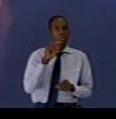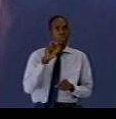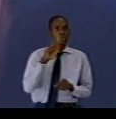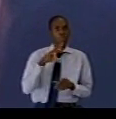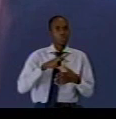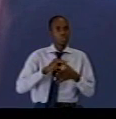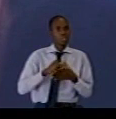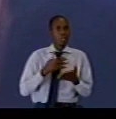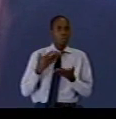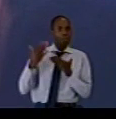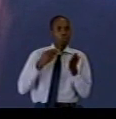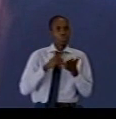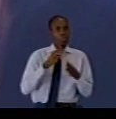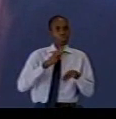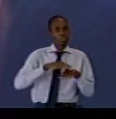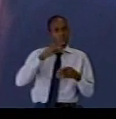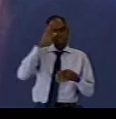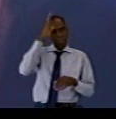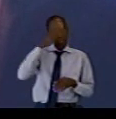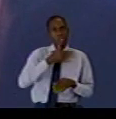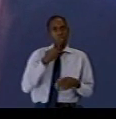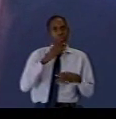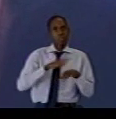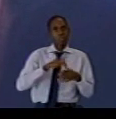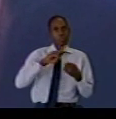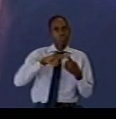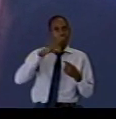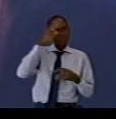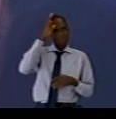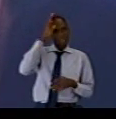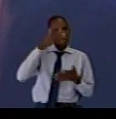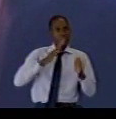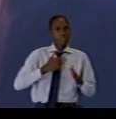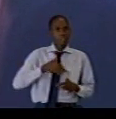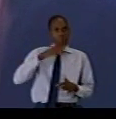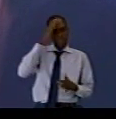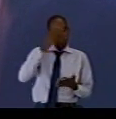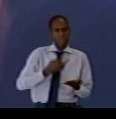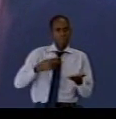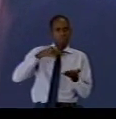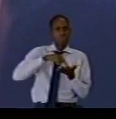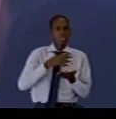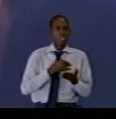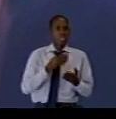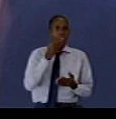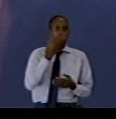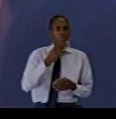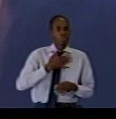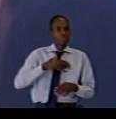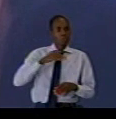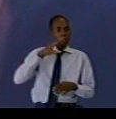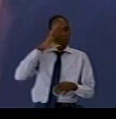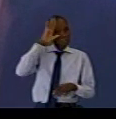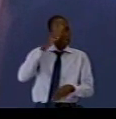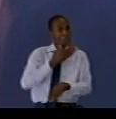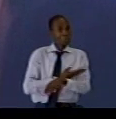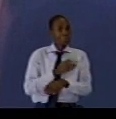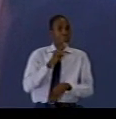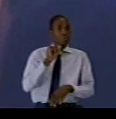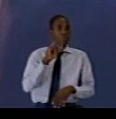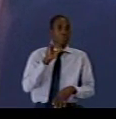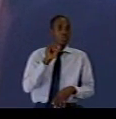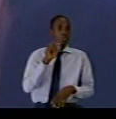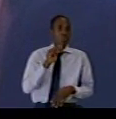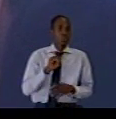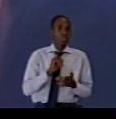his father, and said unto his father, Let my father arise, and eat of his son's venison,